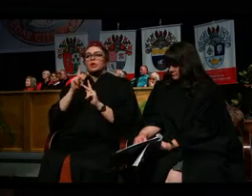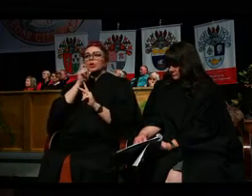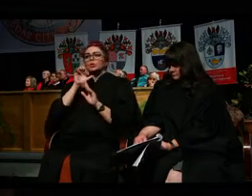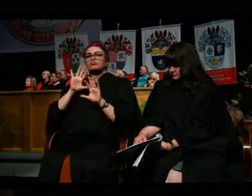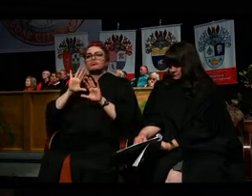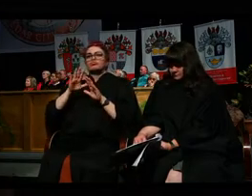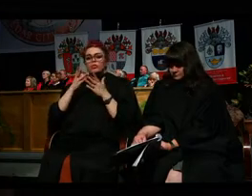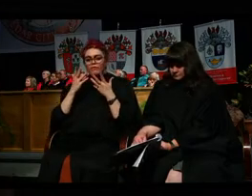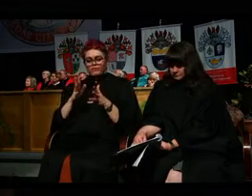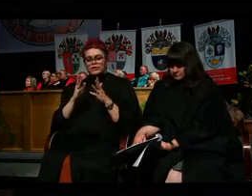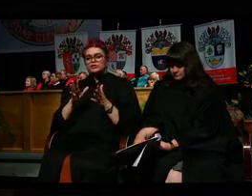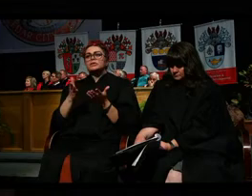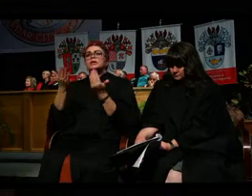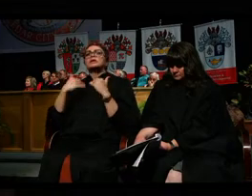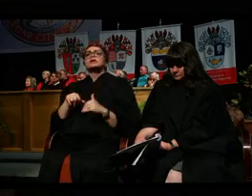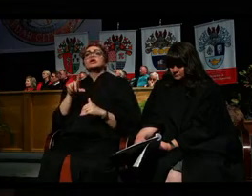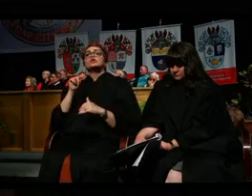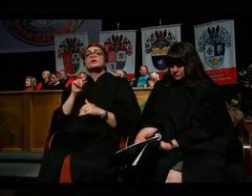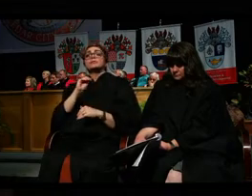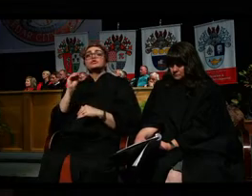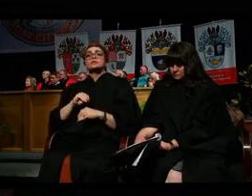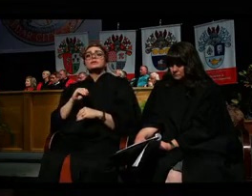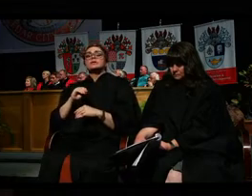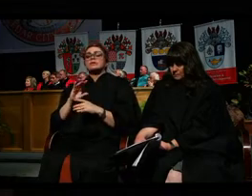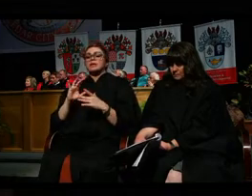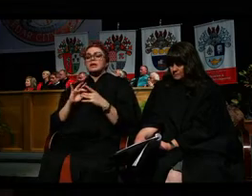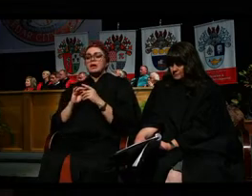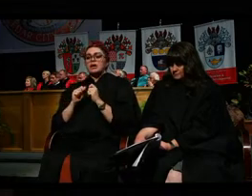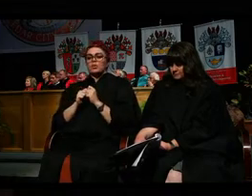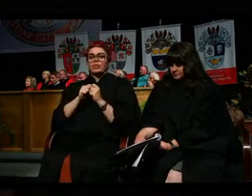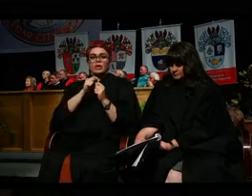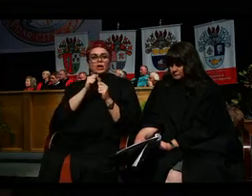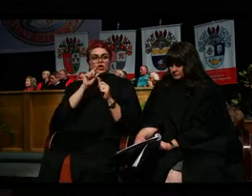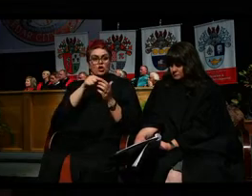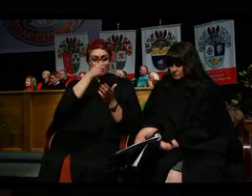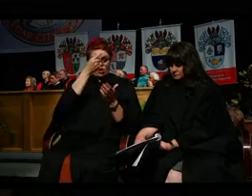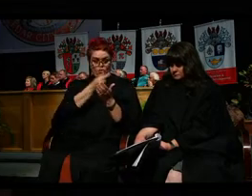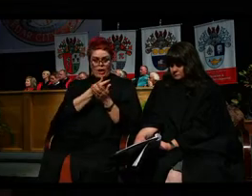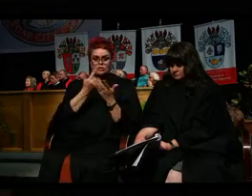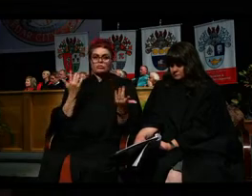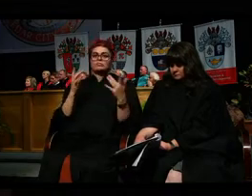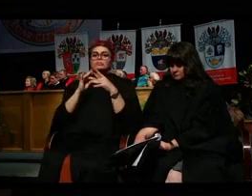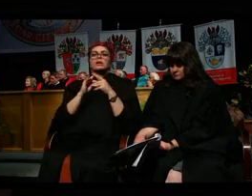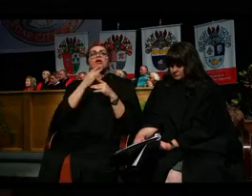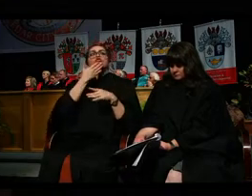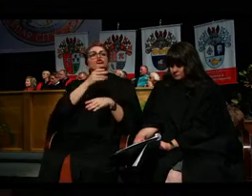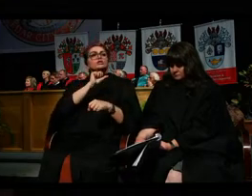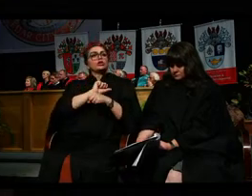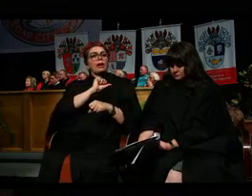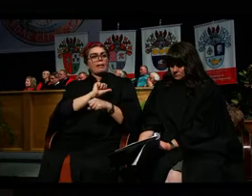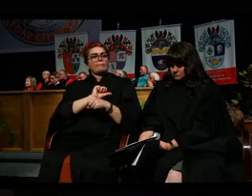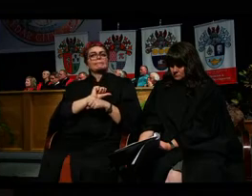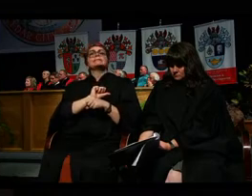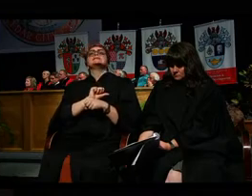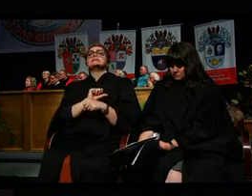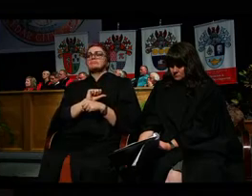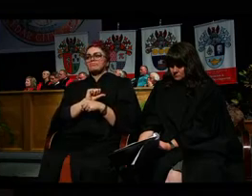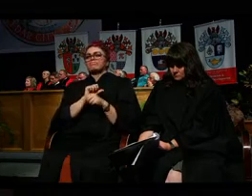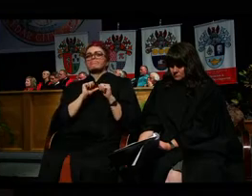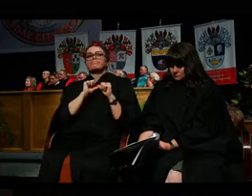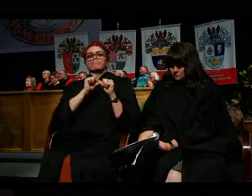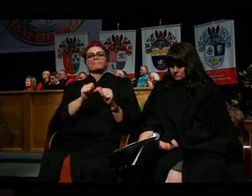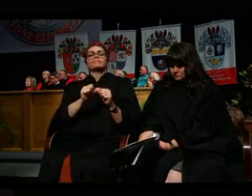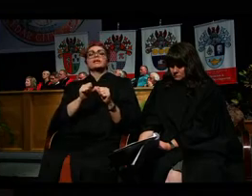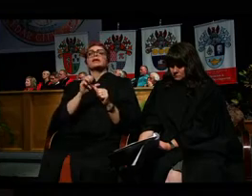A 20% increase in connecting our graduates to the most in demand, highest paying occupation to sustain